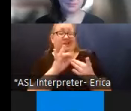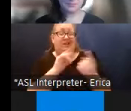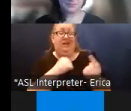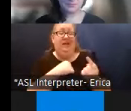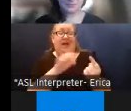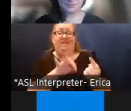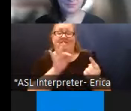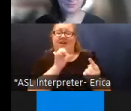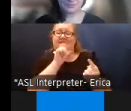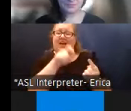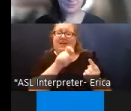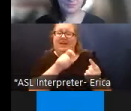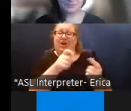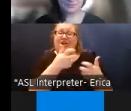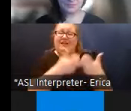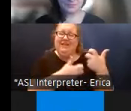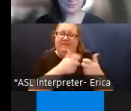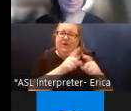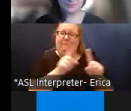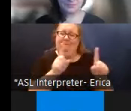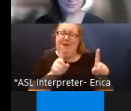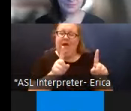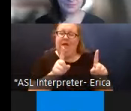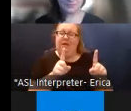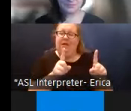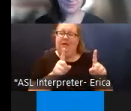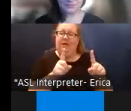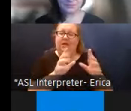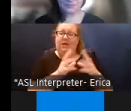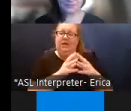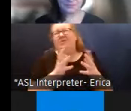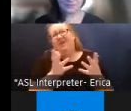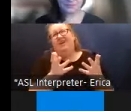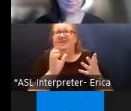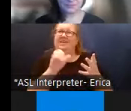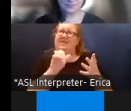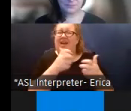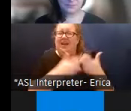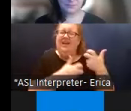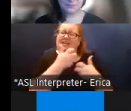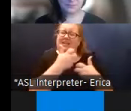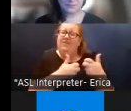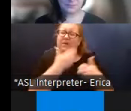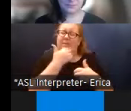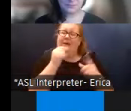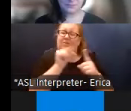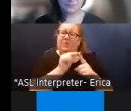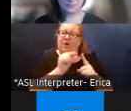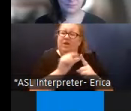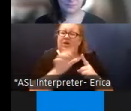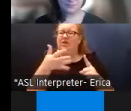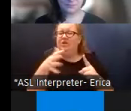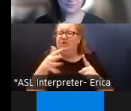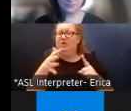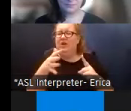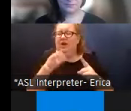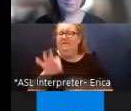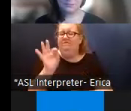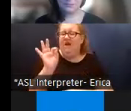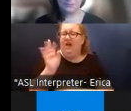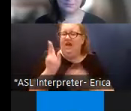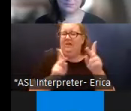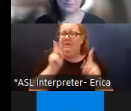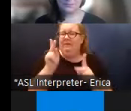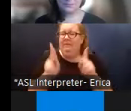not necessarily difficult, but oh no, I guess difficult is the best word, to kind of find